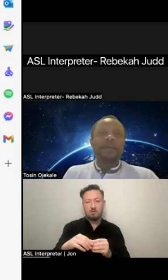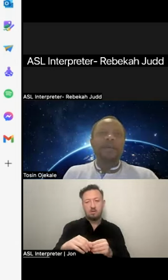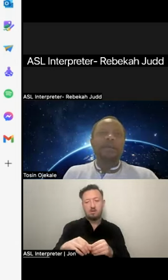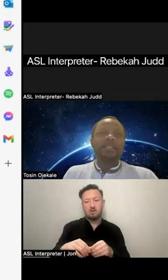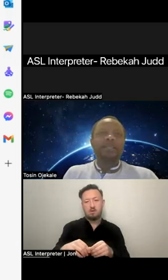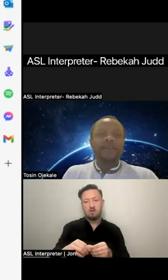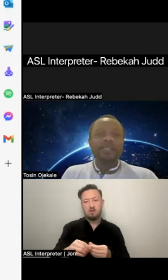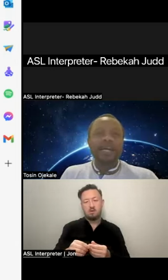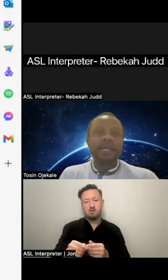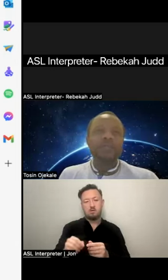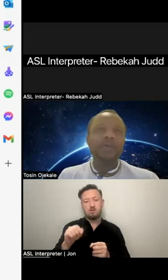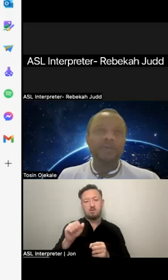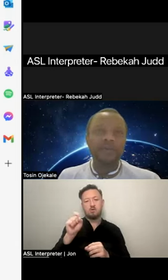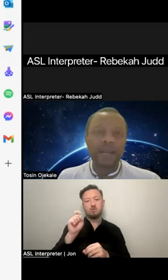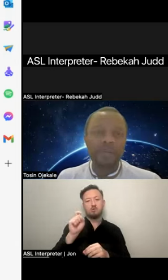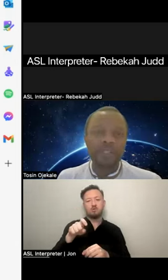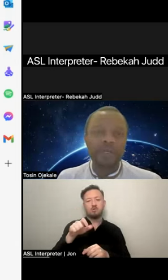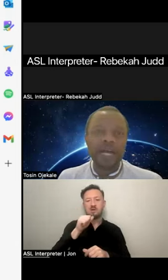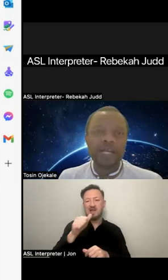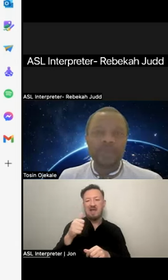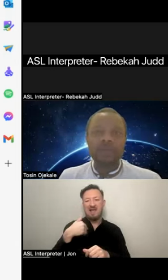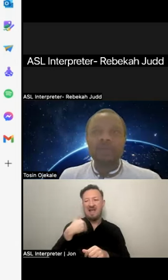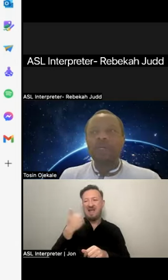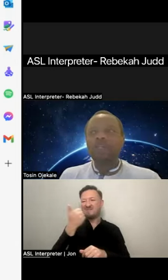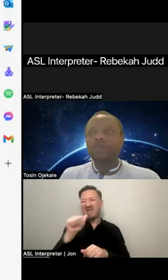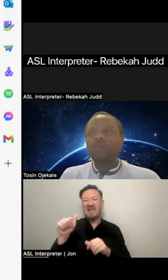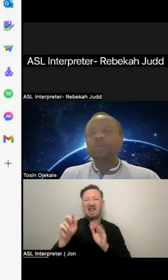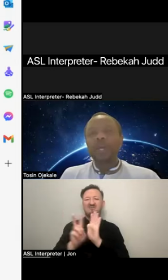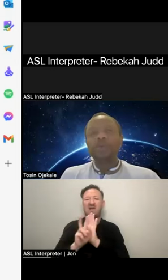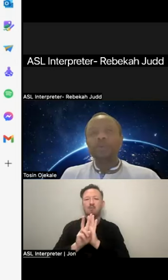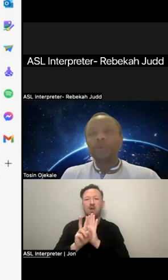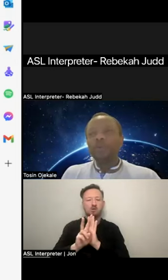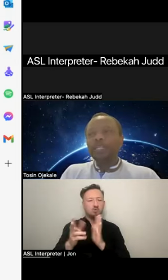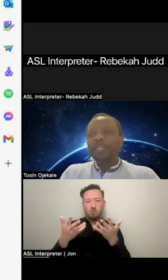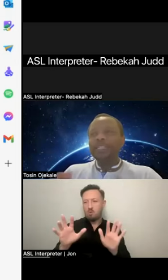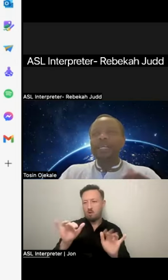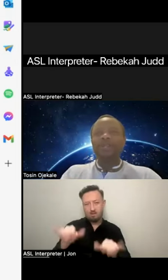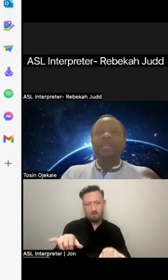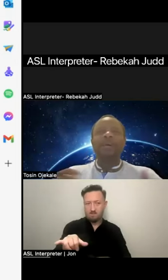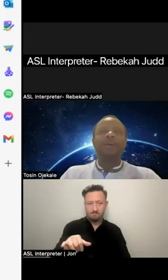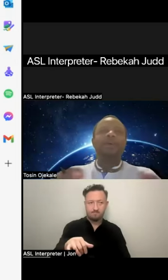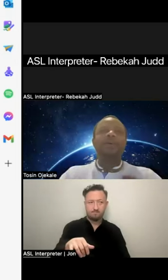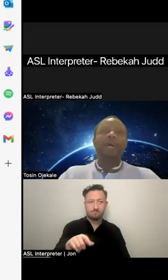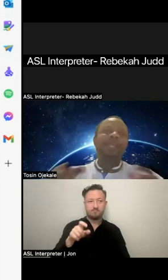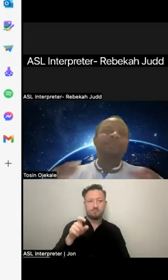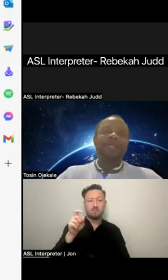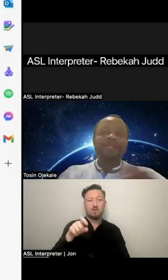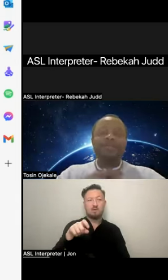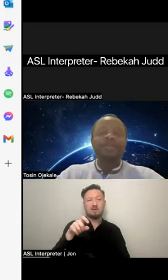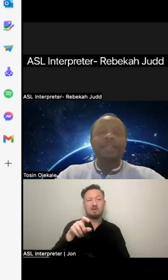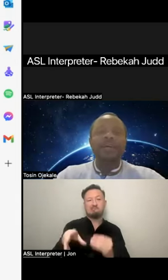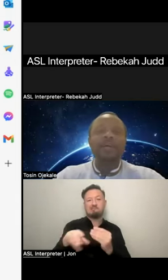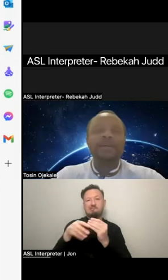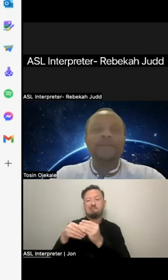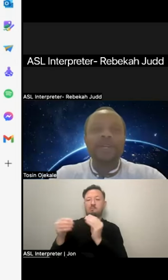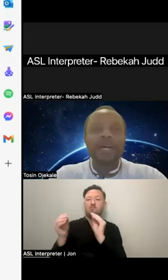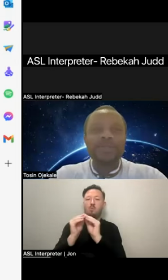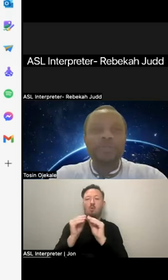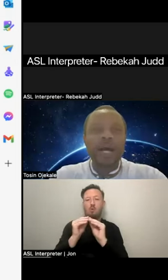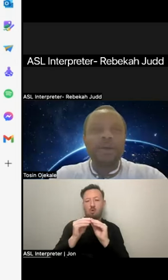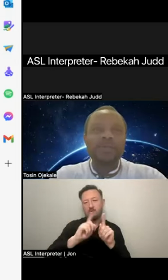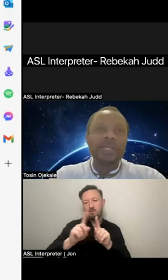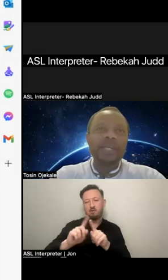any device that can cause vibration as well. So when you will need additional other elements together for